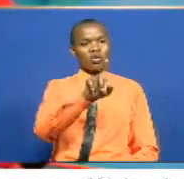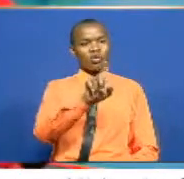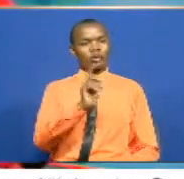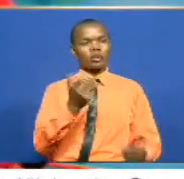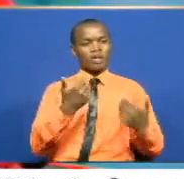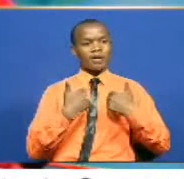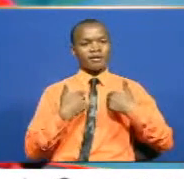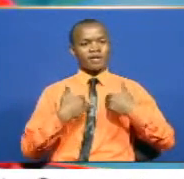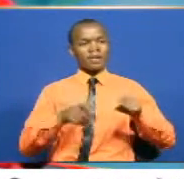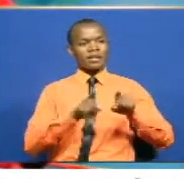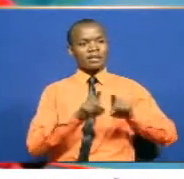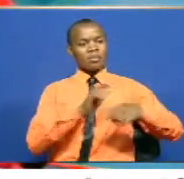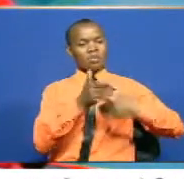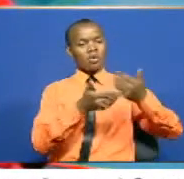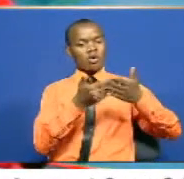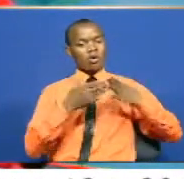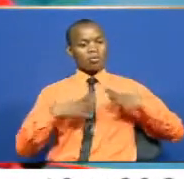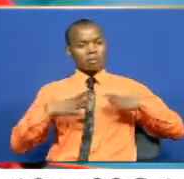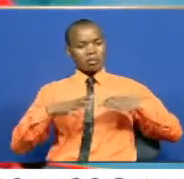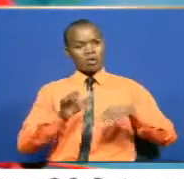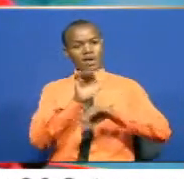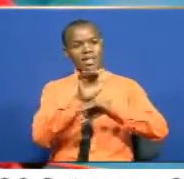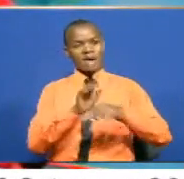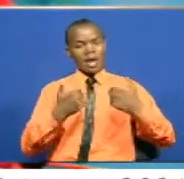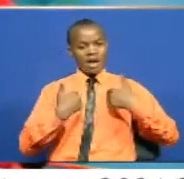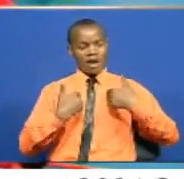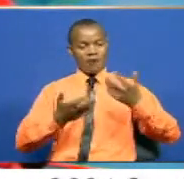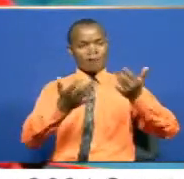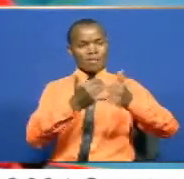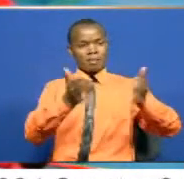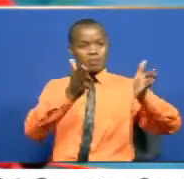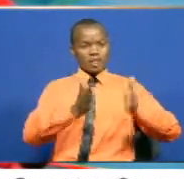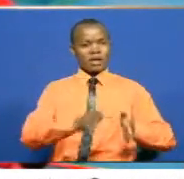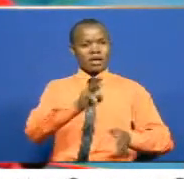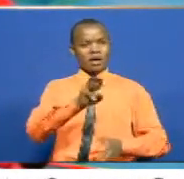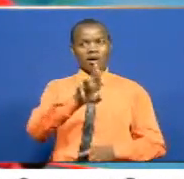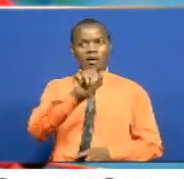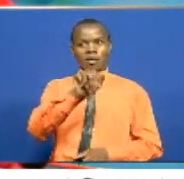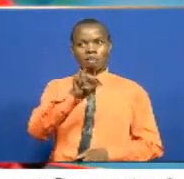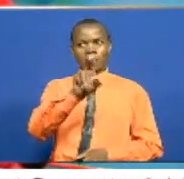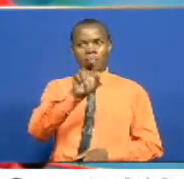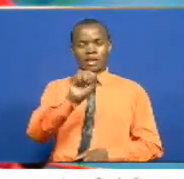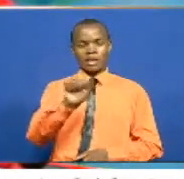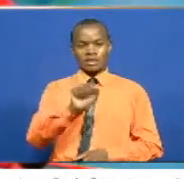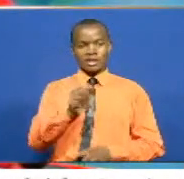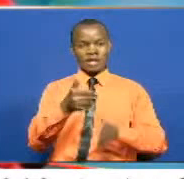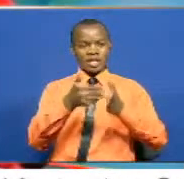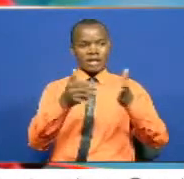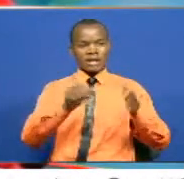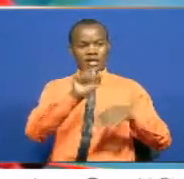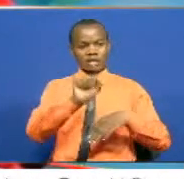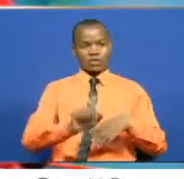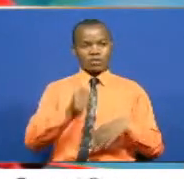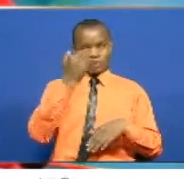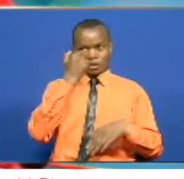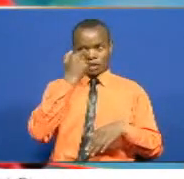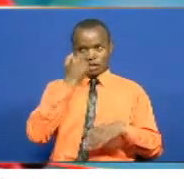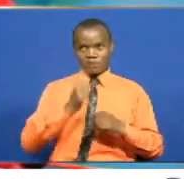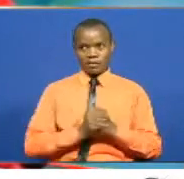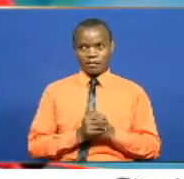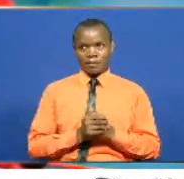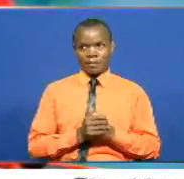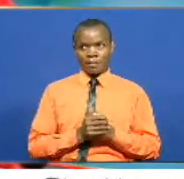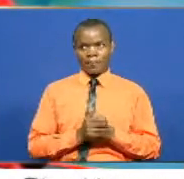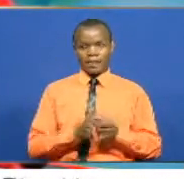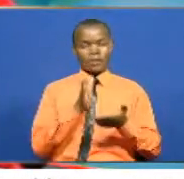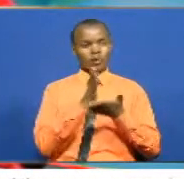and everyone's asking. There was one player who starred for the Morans in that game against South Sudan. In Swahili, they say, Alibeba